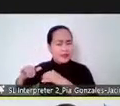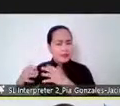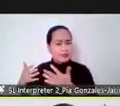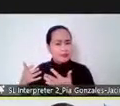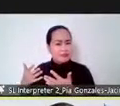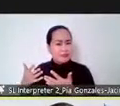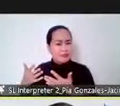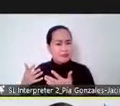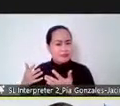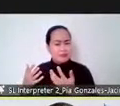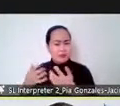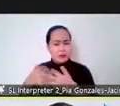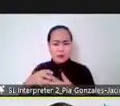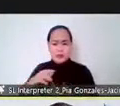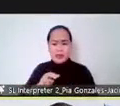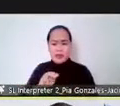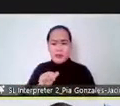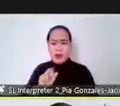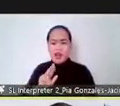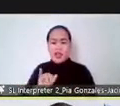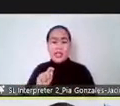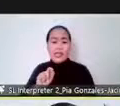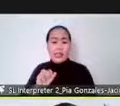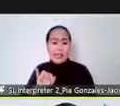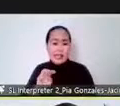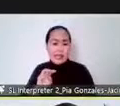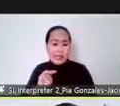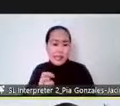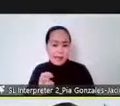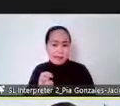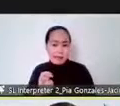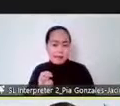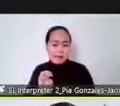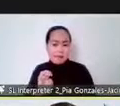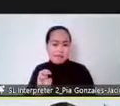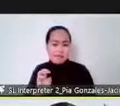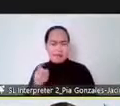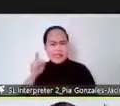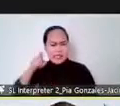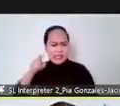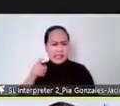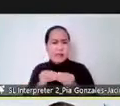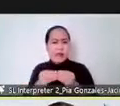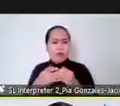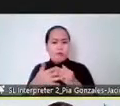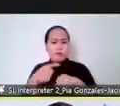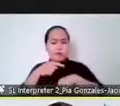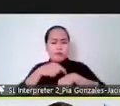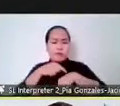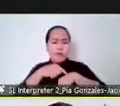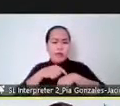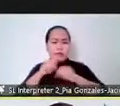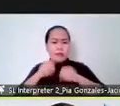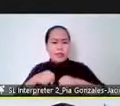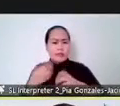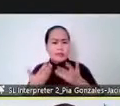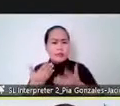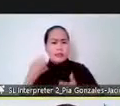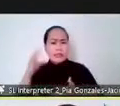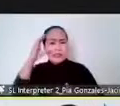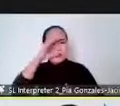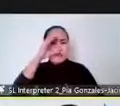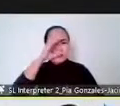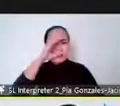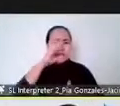including maritime trade. So it's only a matter of time that we will be able to find